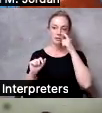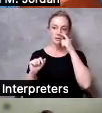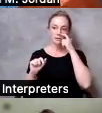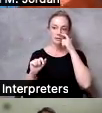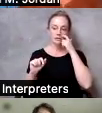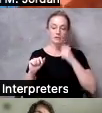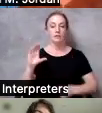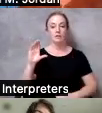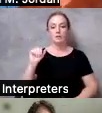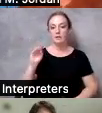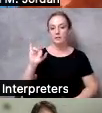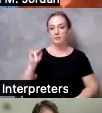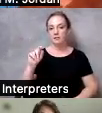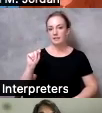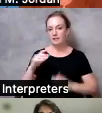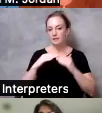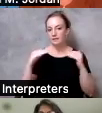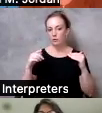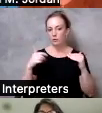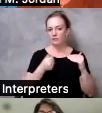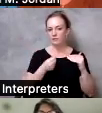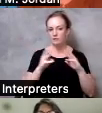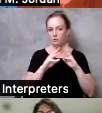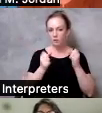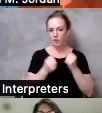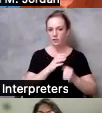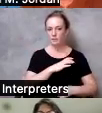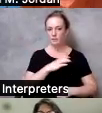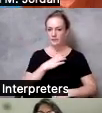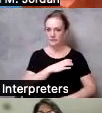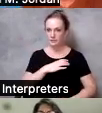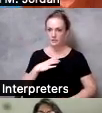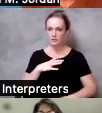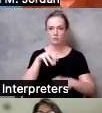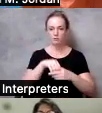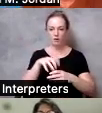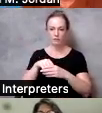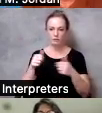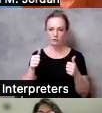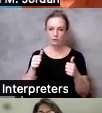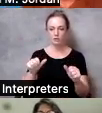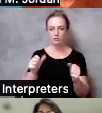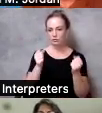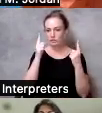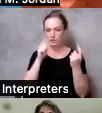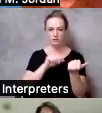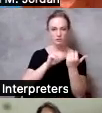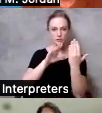cabinet level, you have a number of workshops and committees that are involved in trying to understand and address